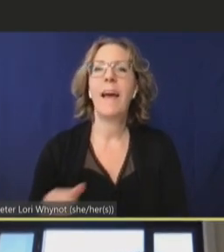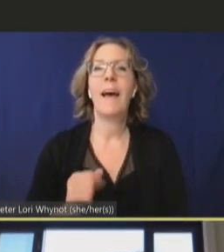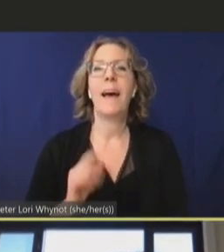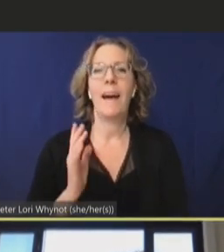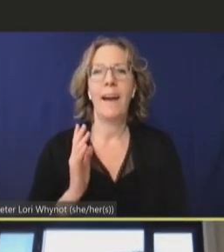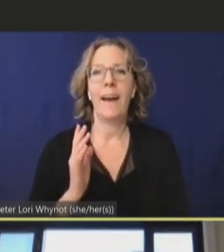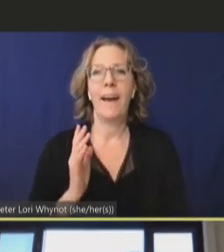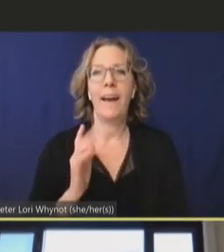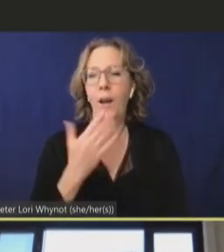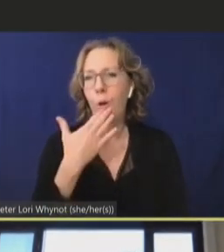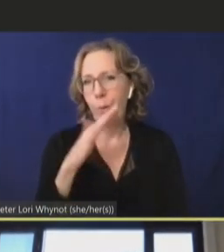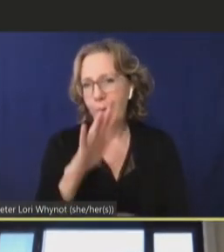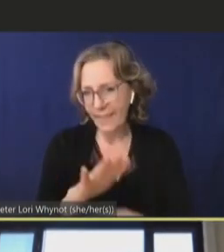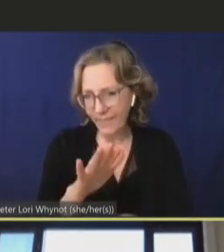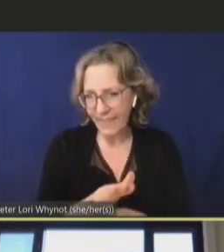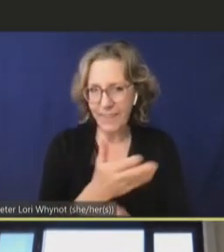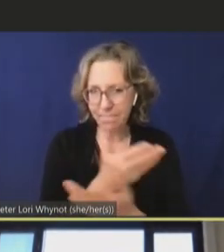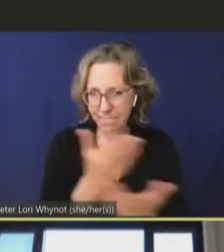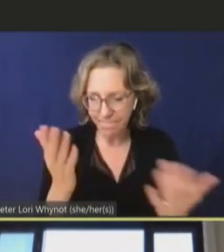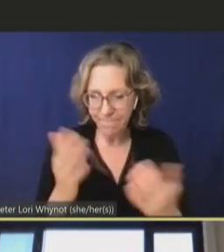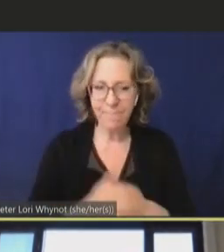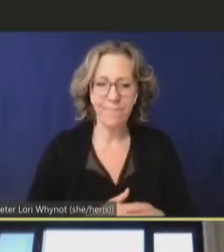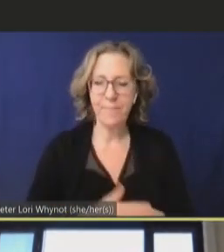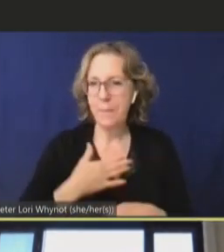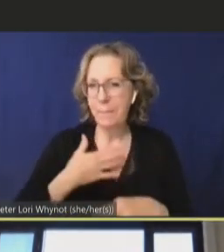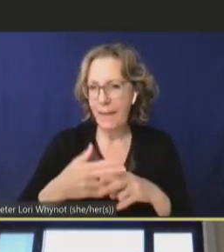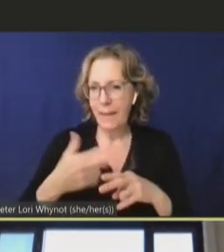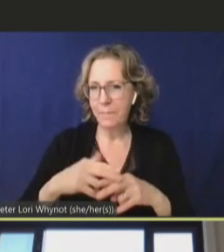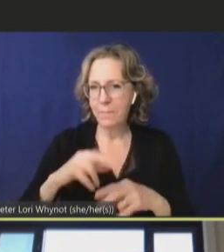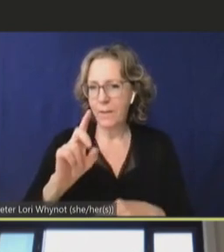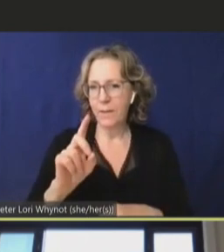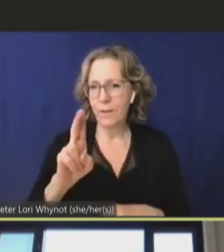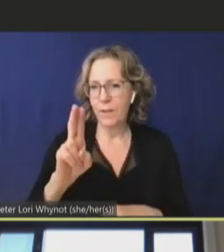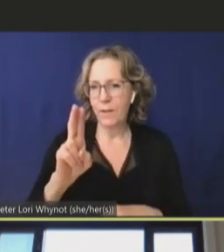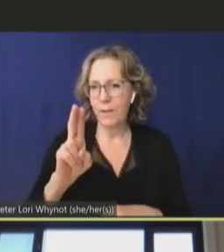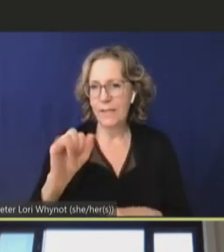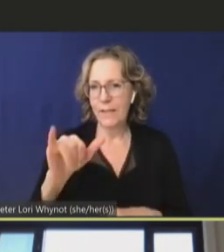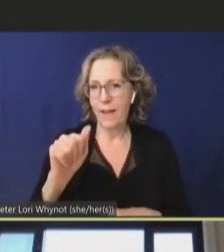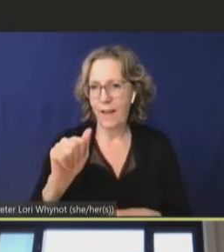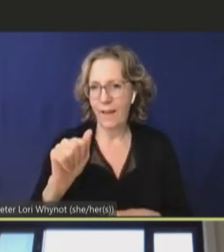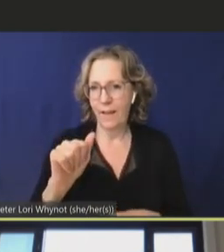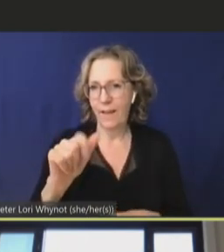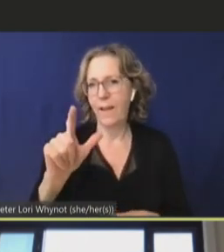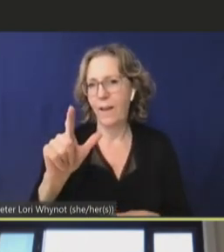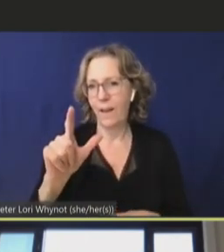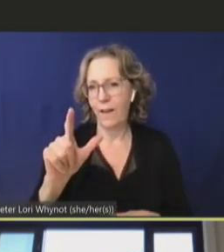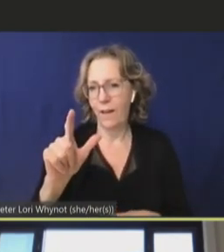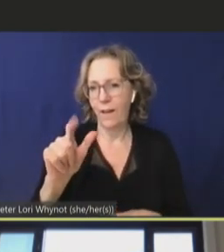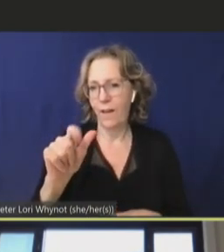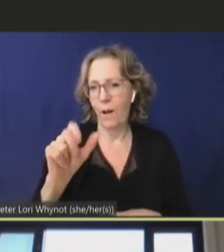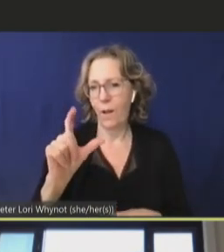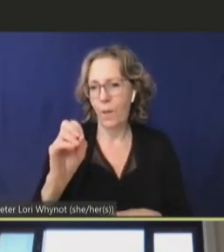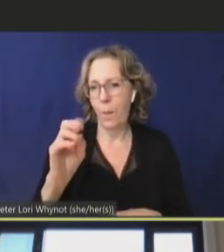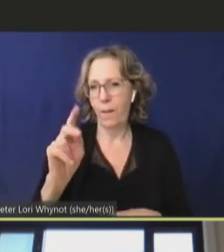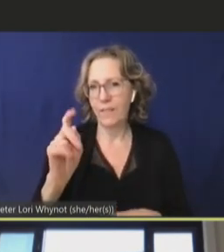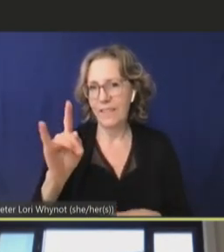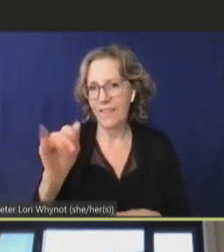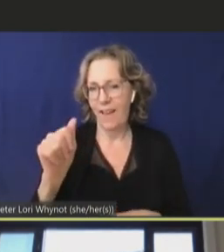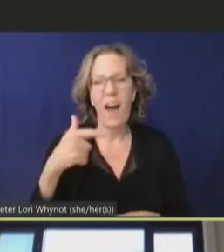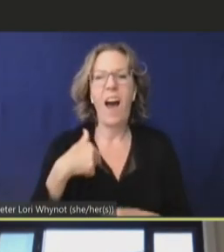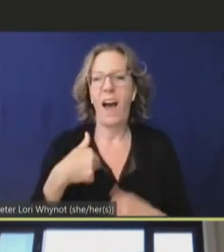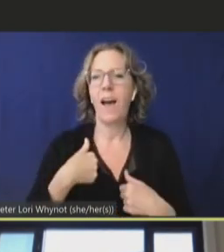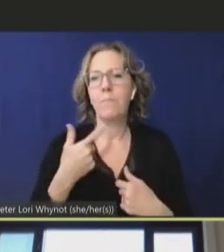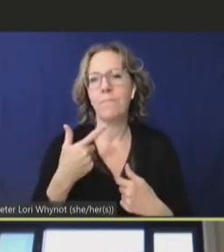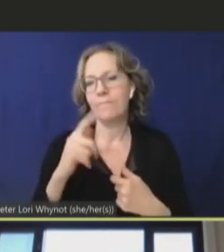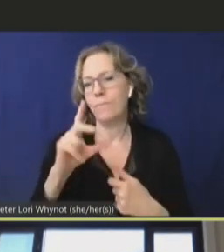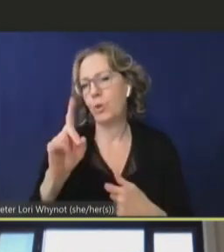Good evening, everybody. My name is Ducia Lubovskaya, Ducia for short, and I'm the vice chair, and